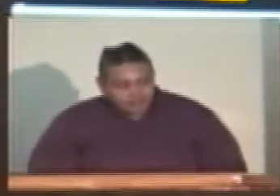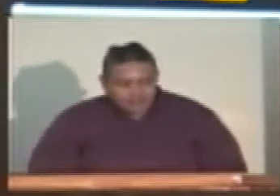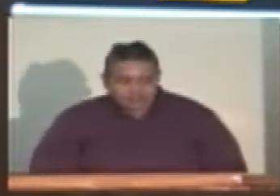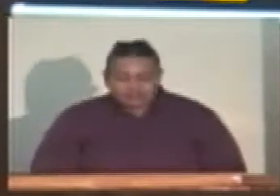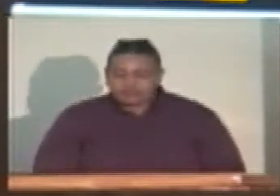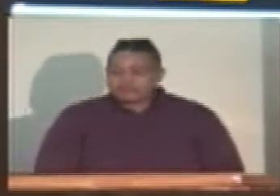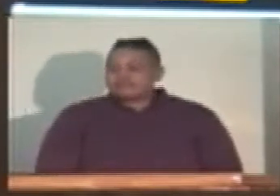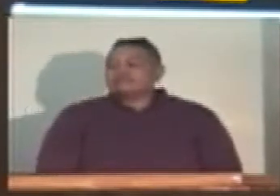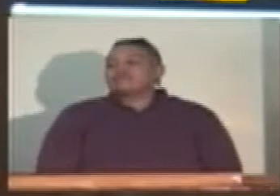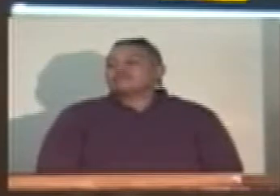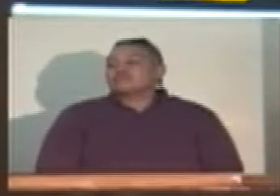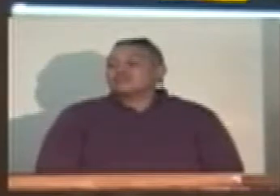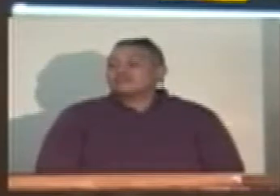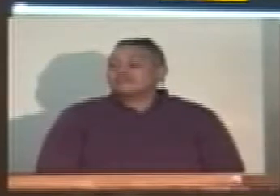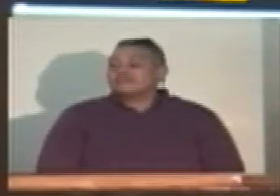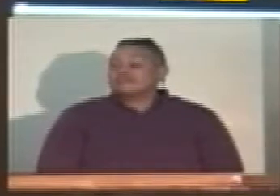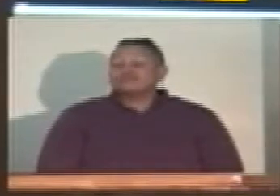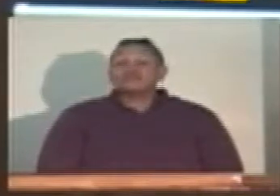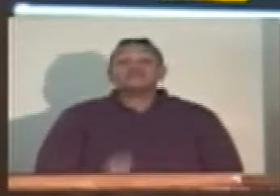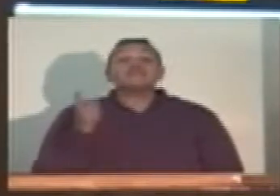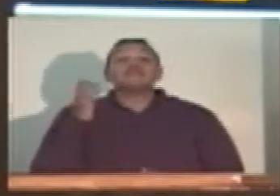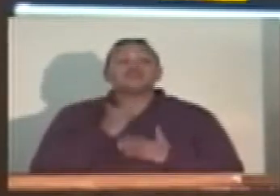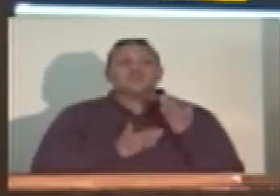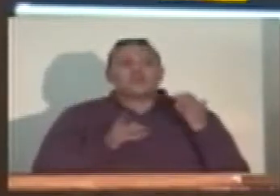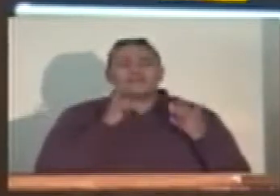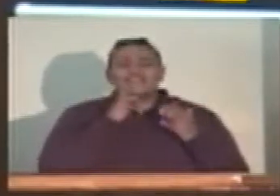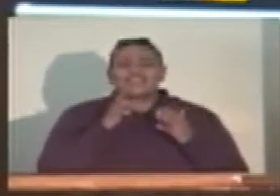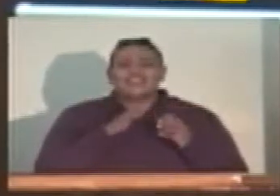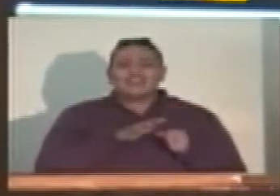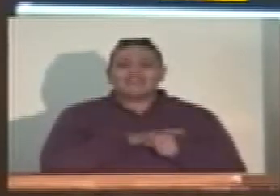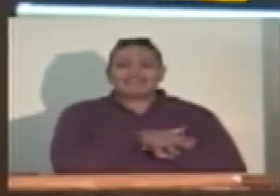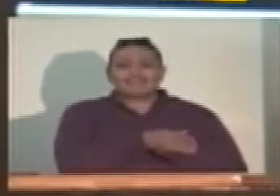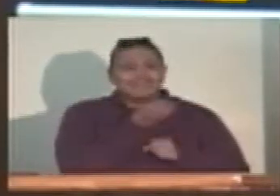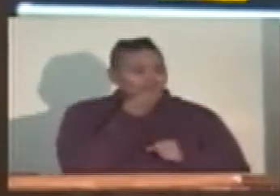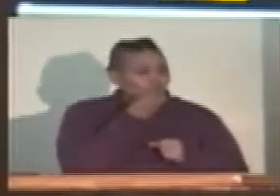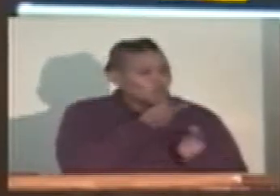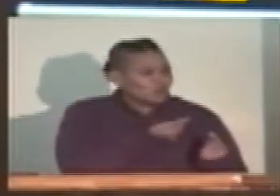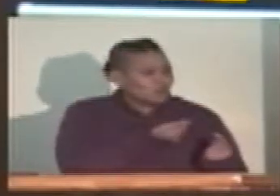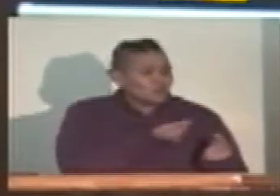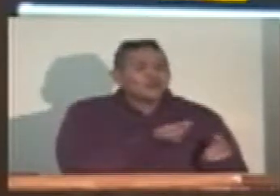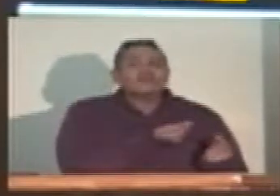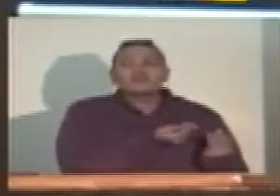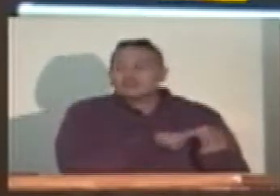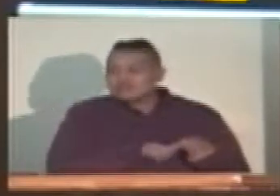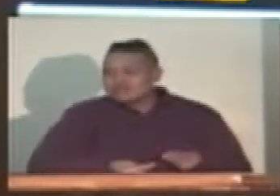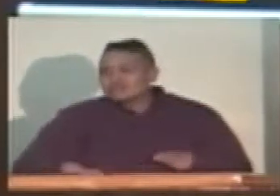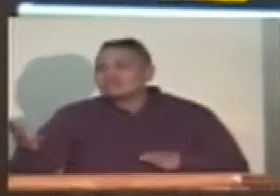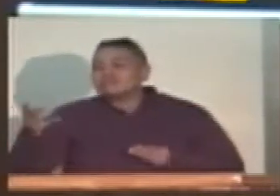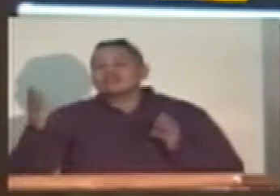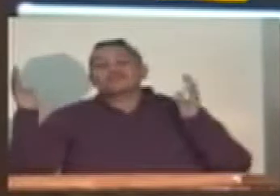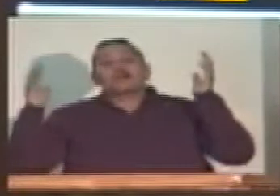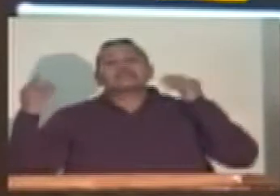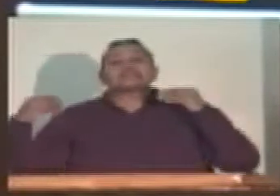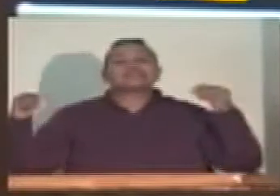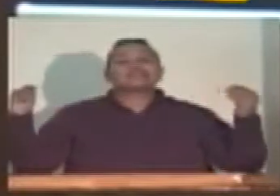Continued. This is to take off some of the excess produce our farmers now have on